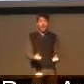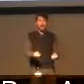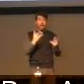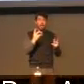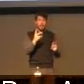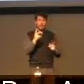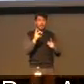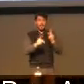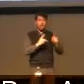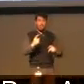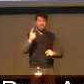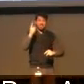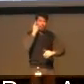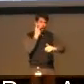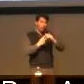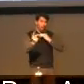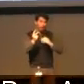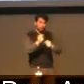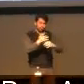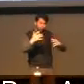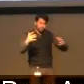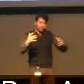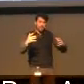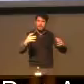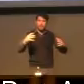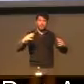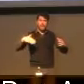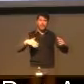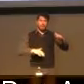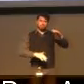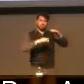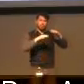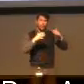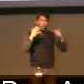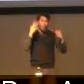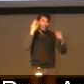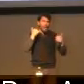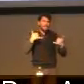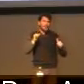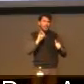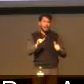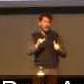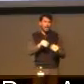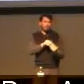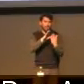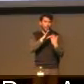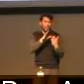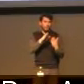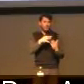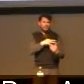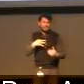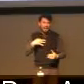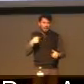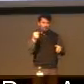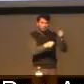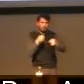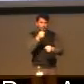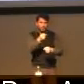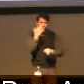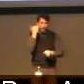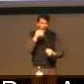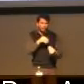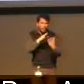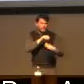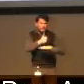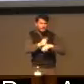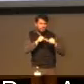we still using the surge staffing model? I think, first of all, the model that